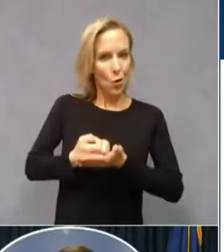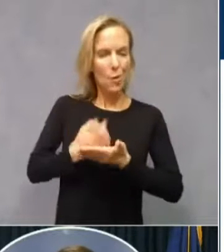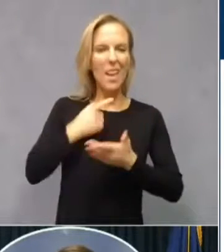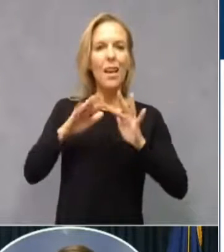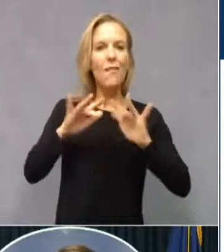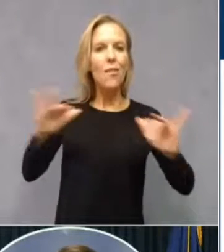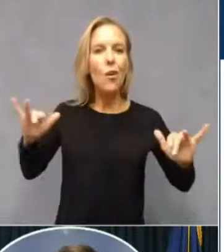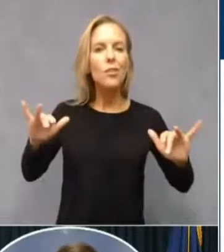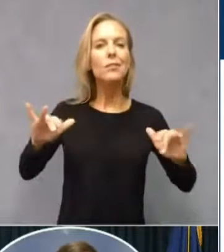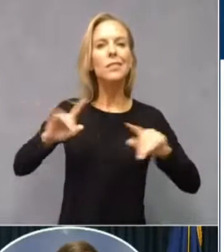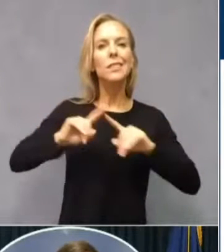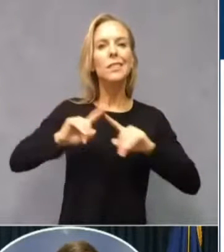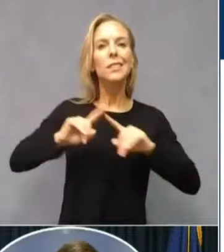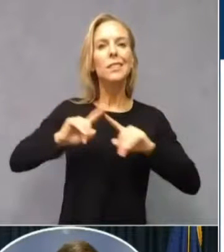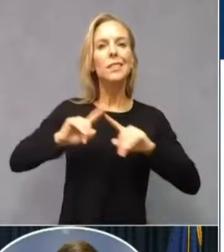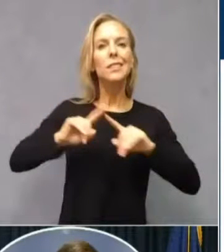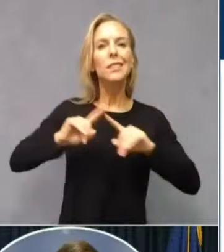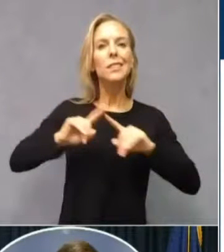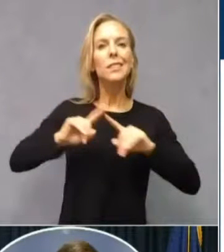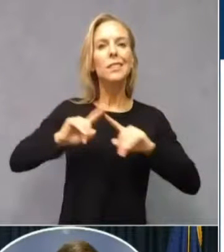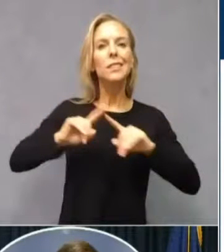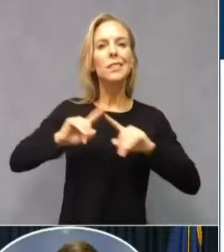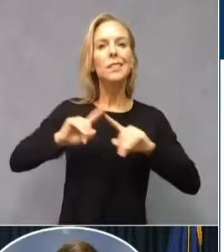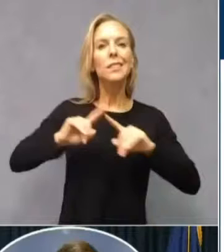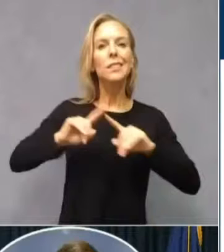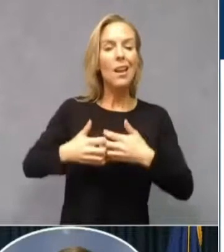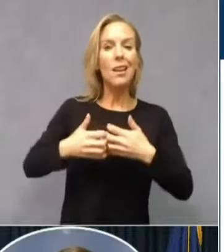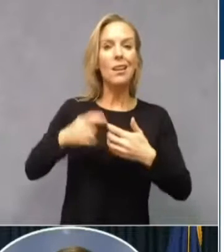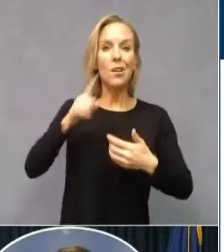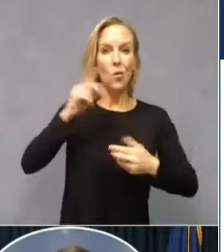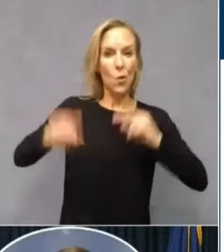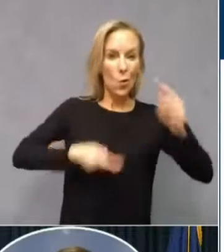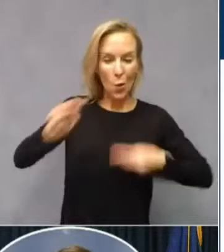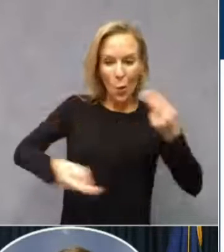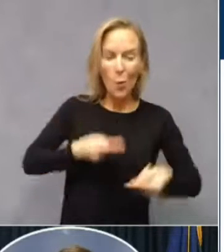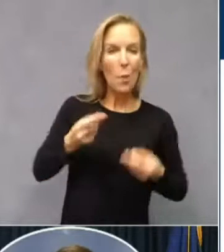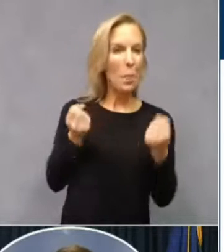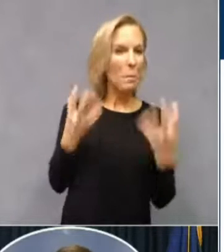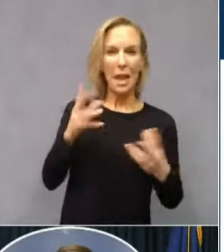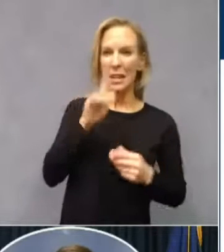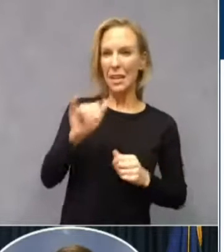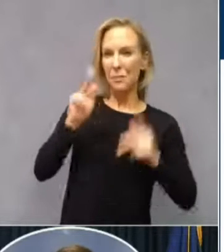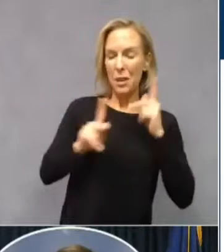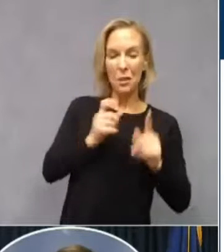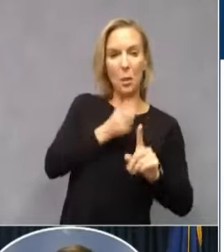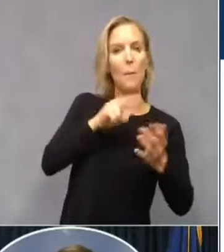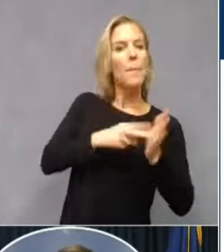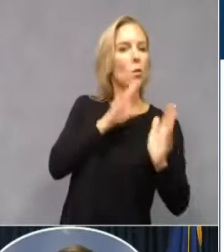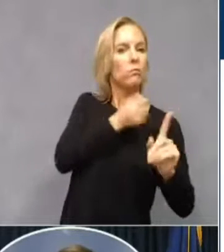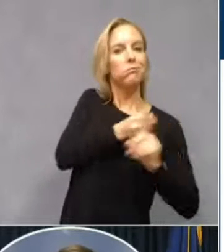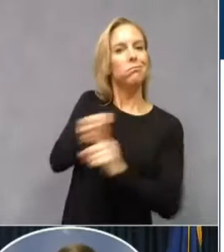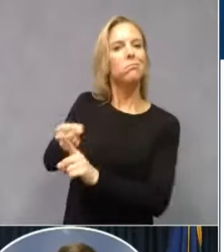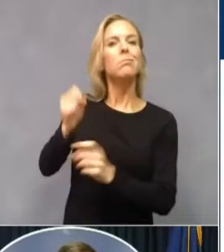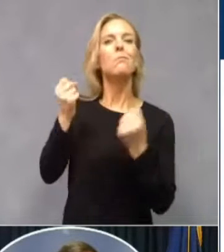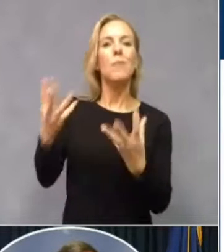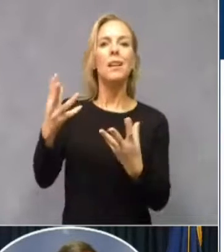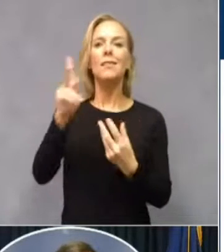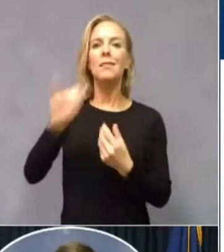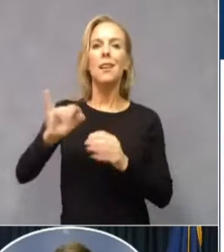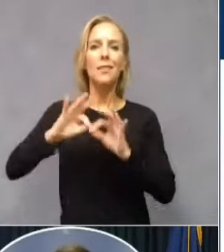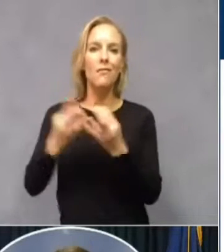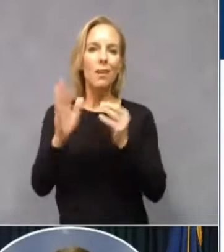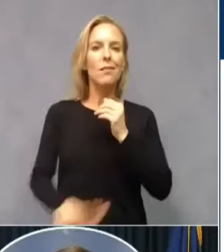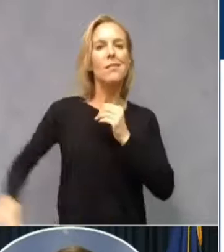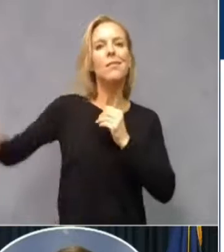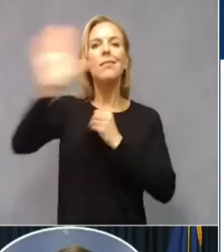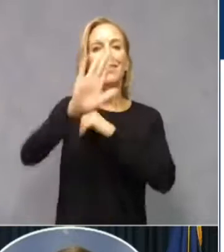manufacturers employing over 250,000 Kentuckians and impacting families in every corner of the state. So thank you to the